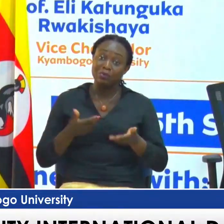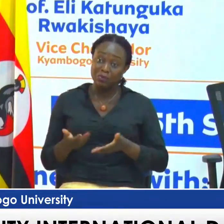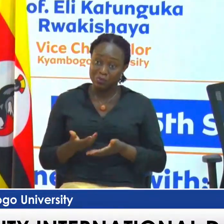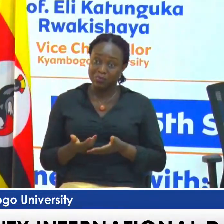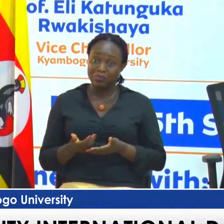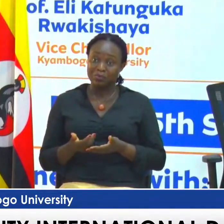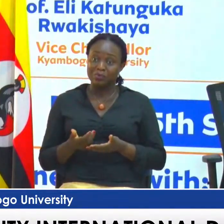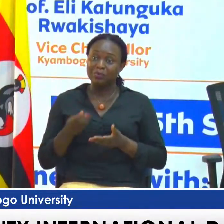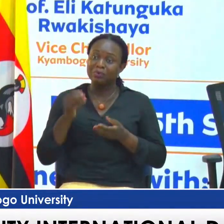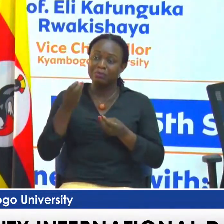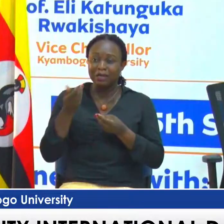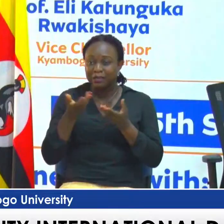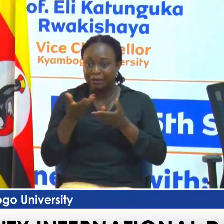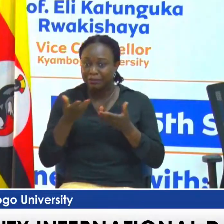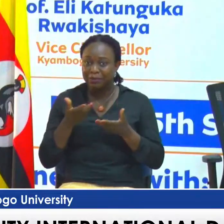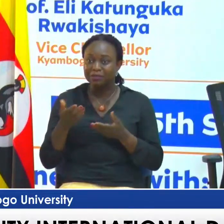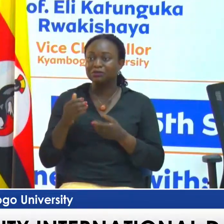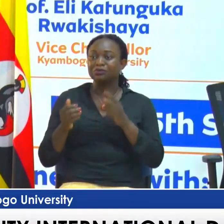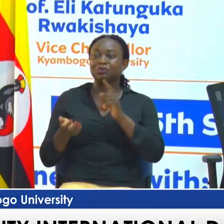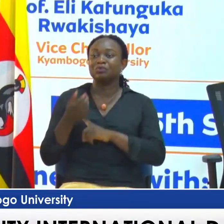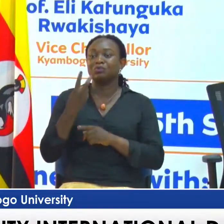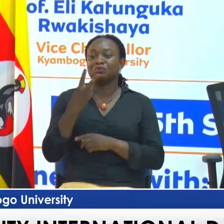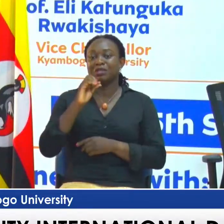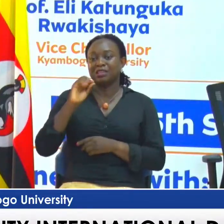note and handed it to them,